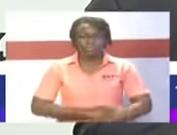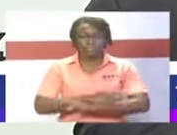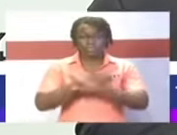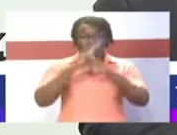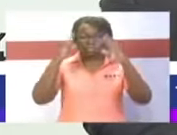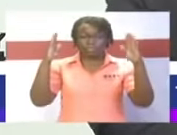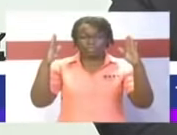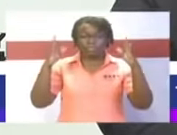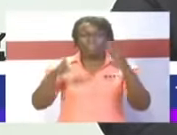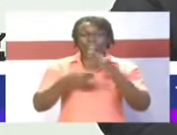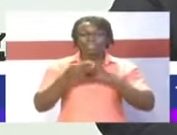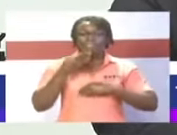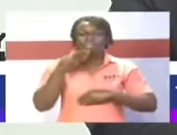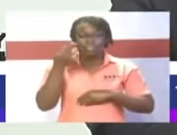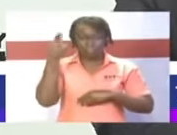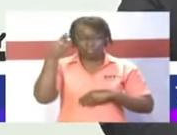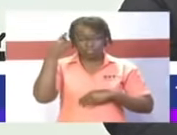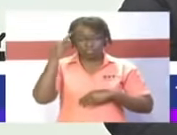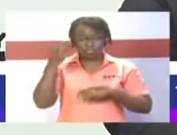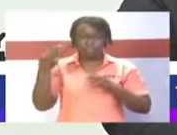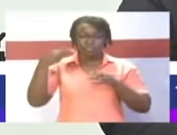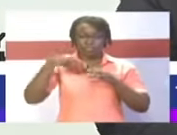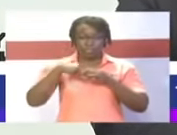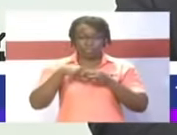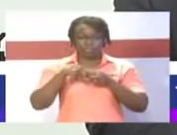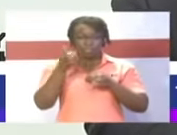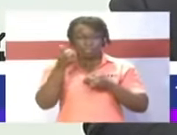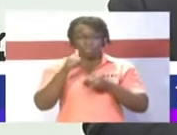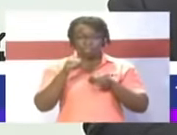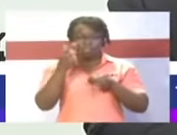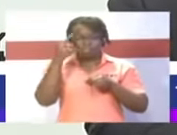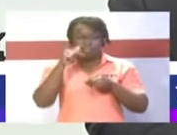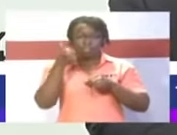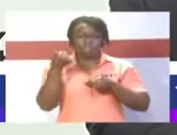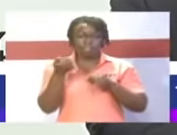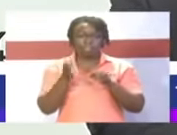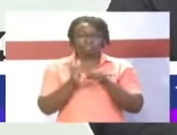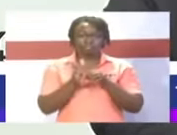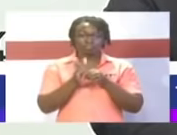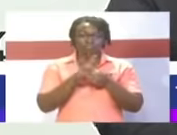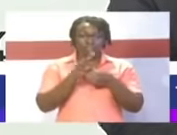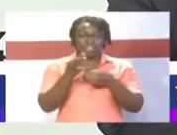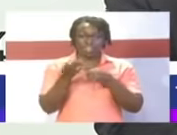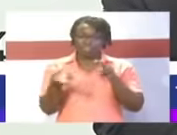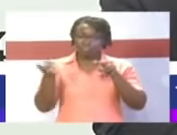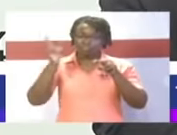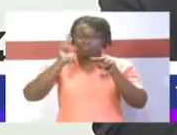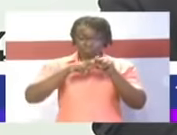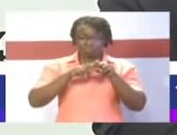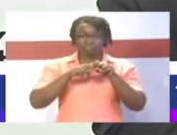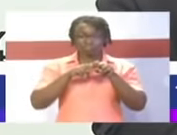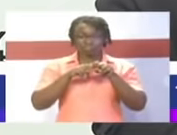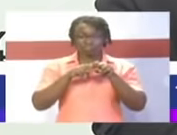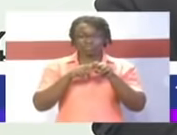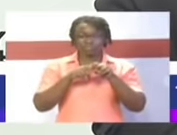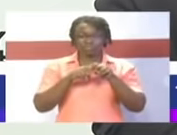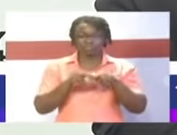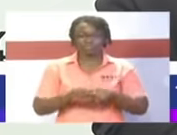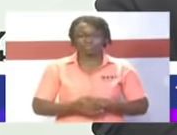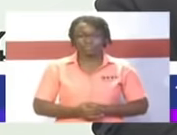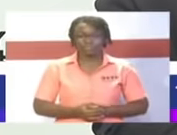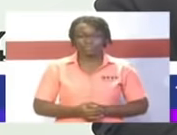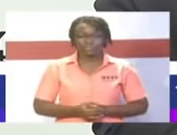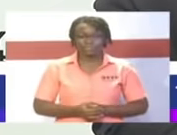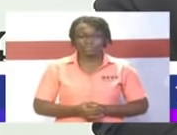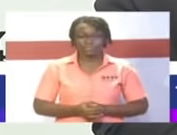Good morning, and thank you for joining us for another Ministry of Health virtual media conference on the national COVID-19